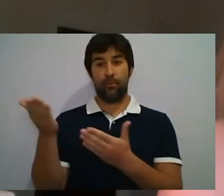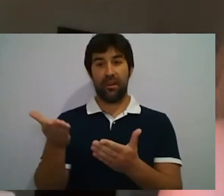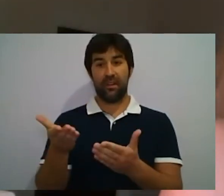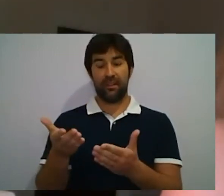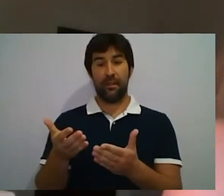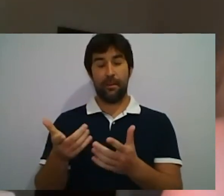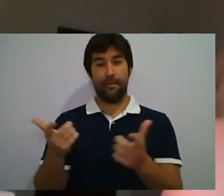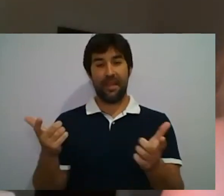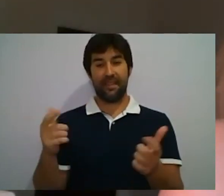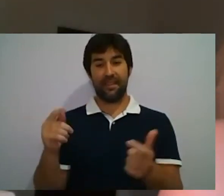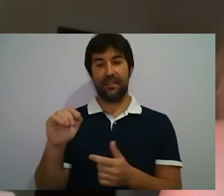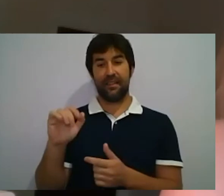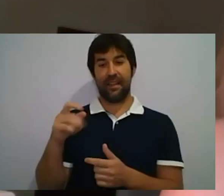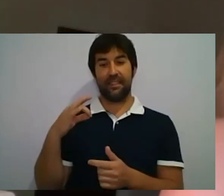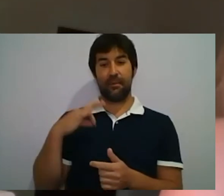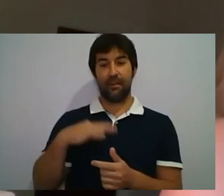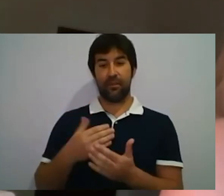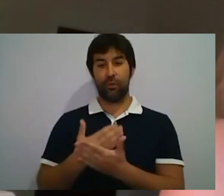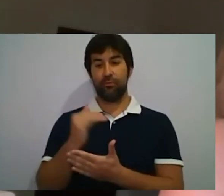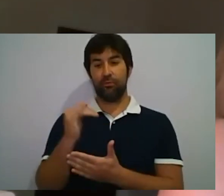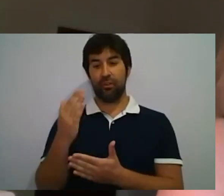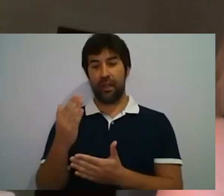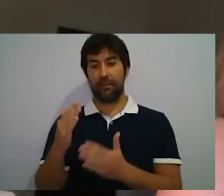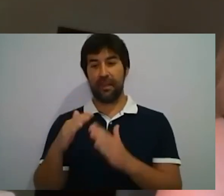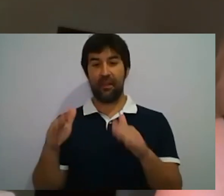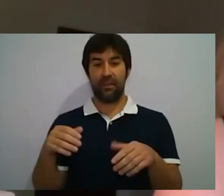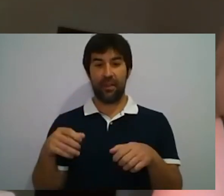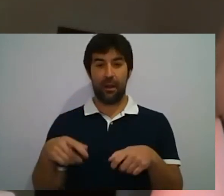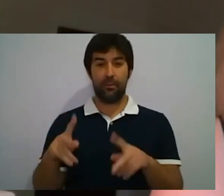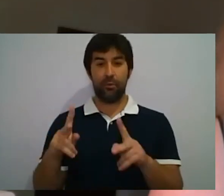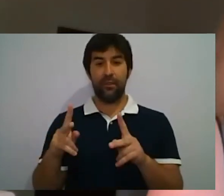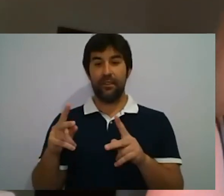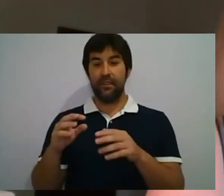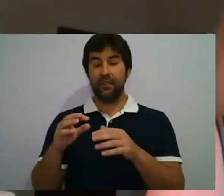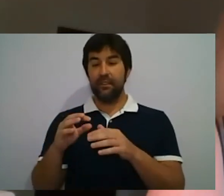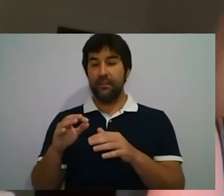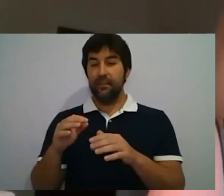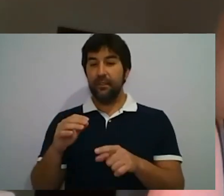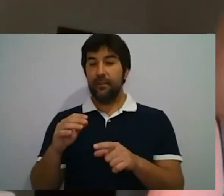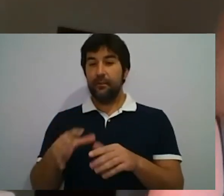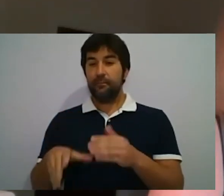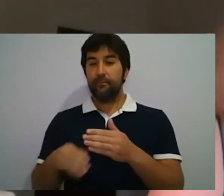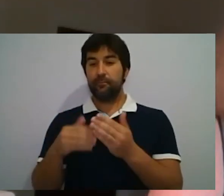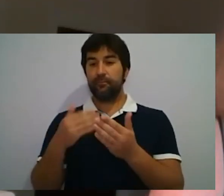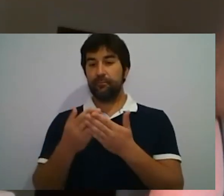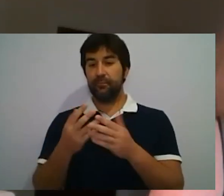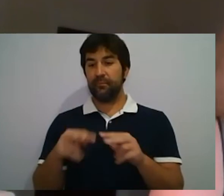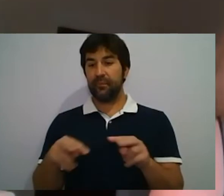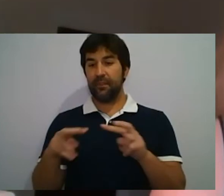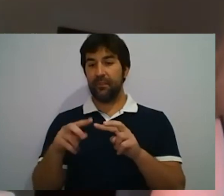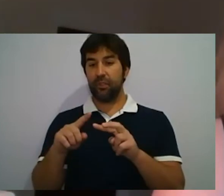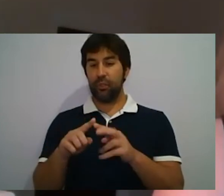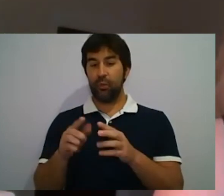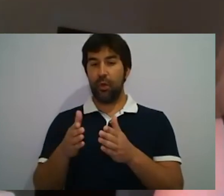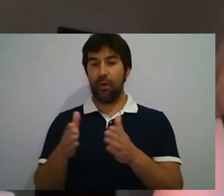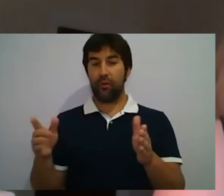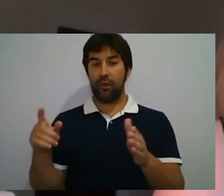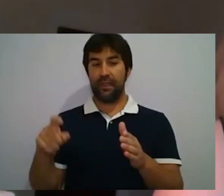We look at sight lines, whether, as to where that can be located and which frontage works